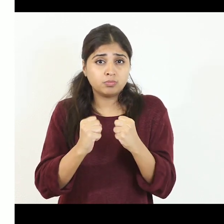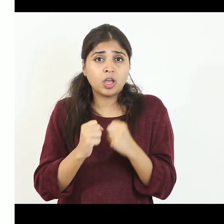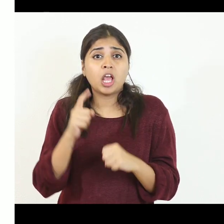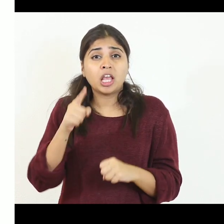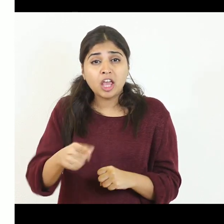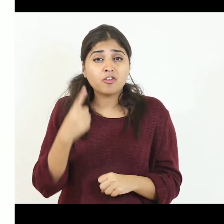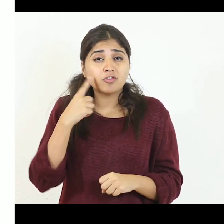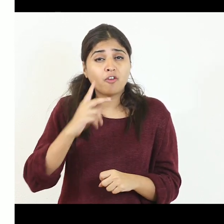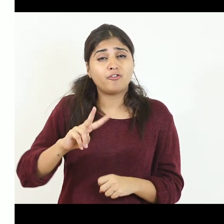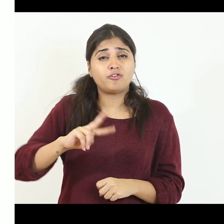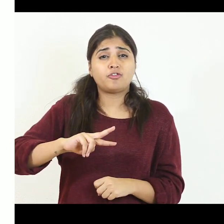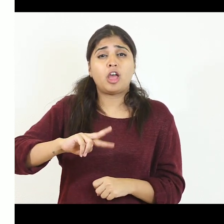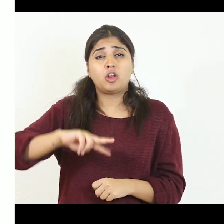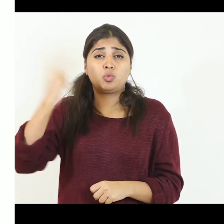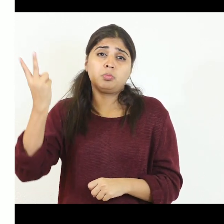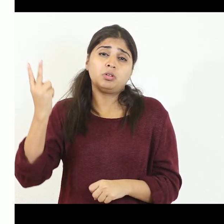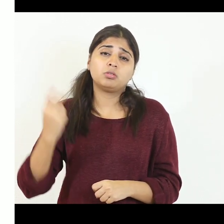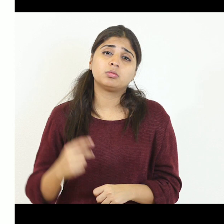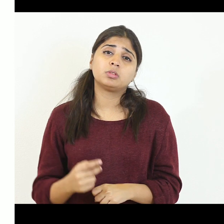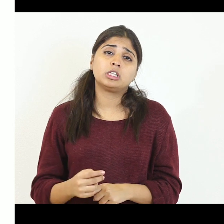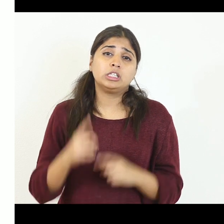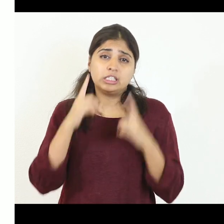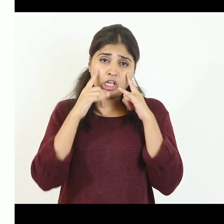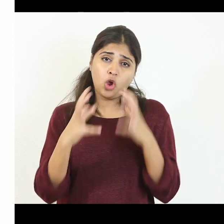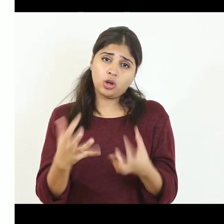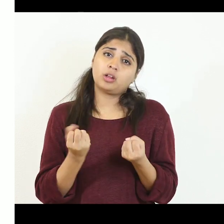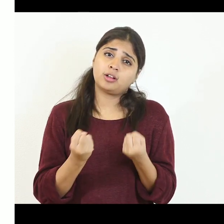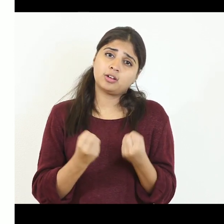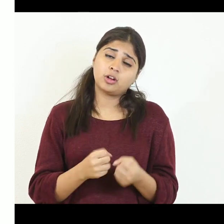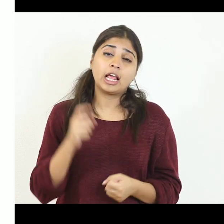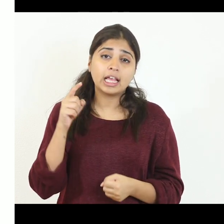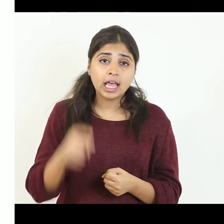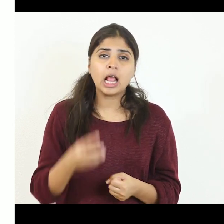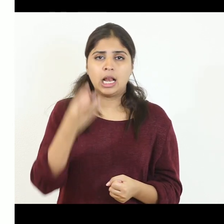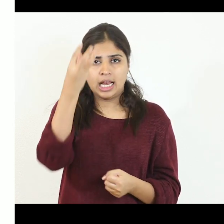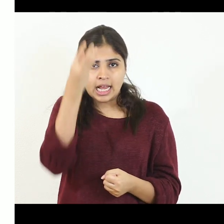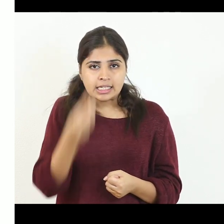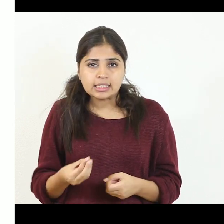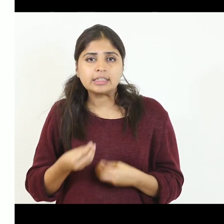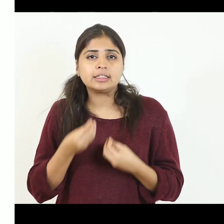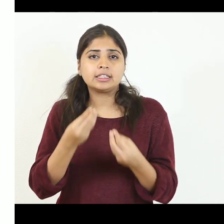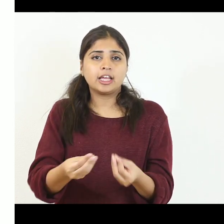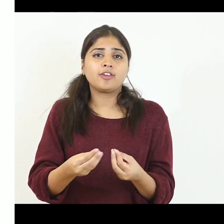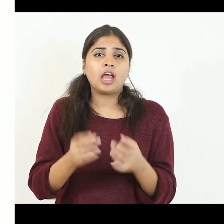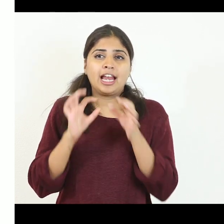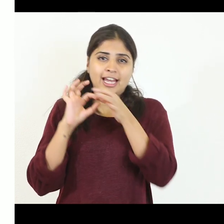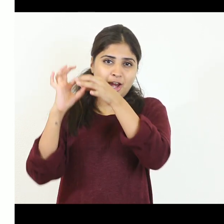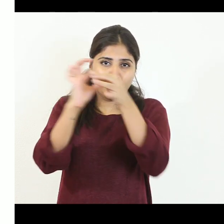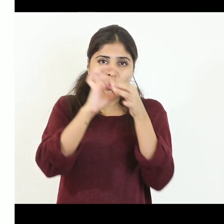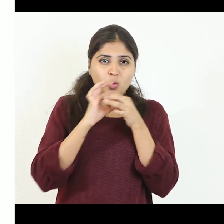valuable security control. It minimizes network vulnerabilities, reduces the